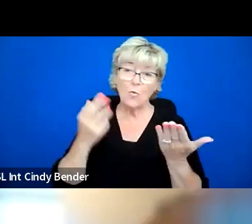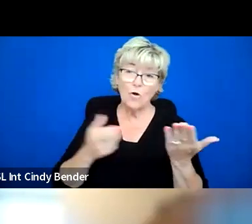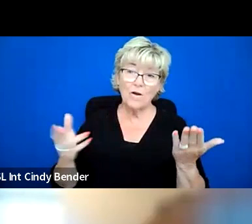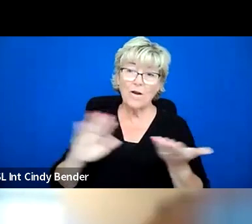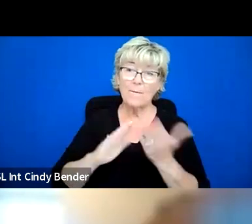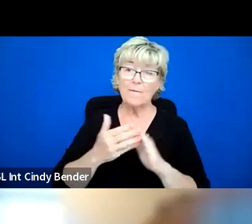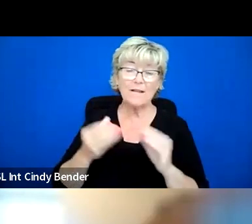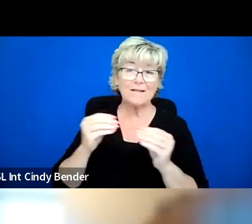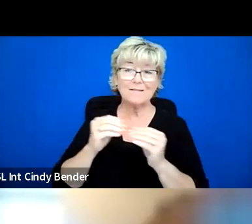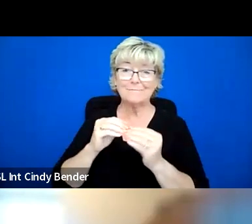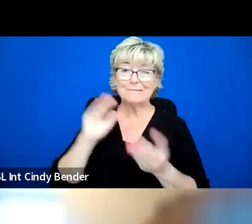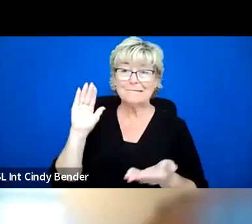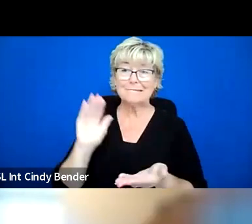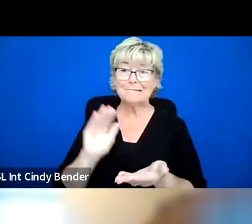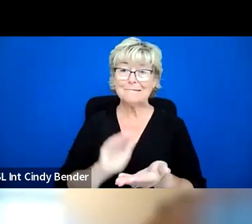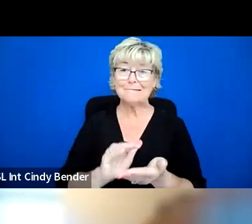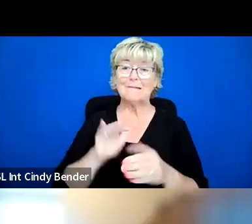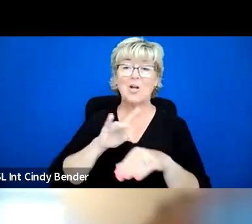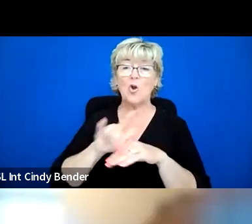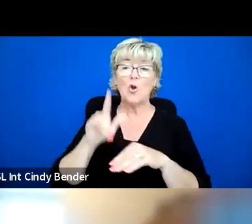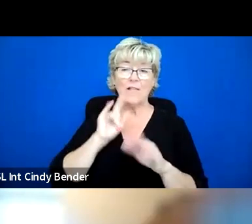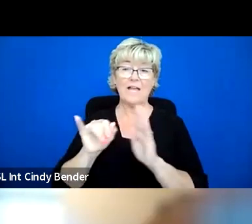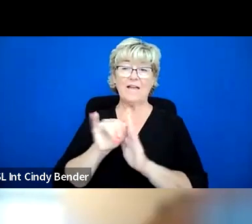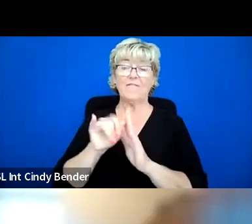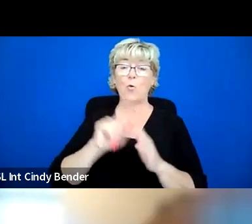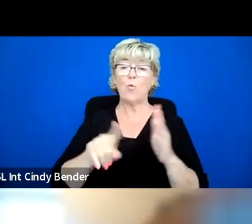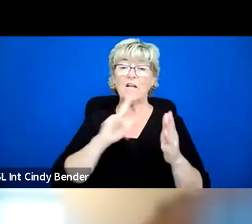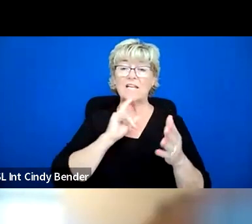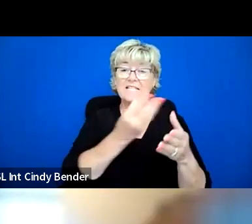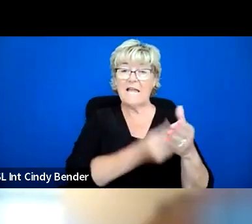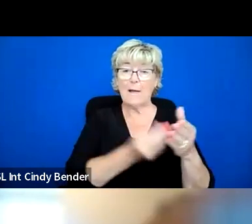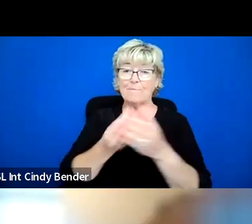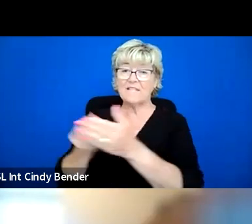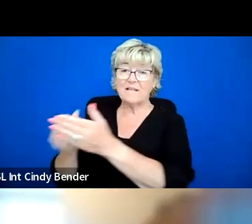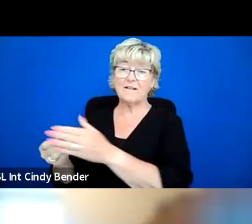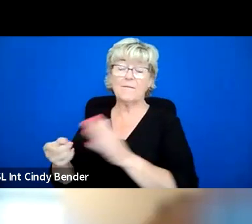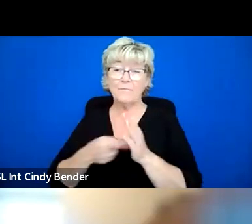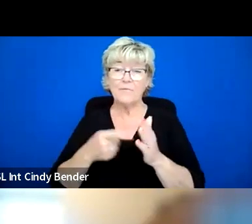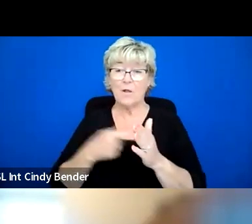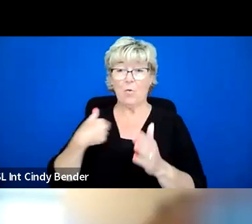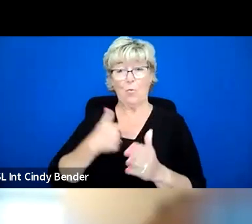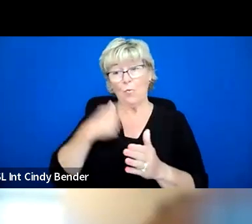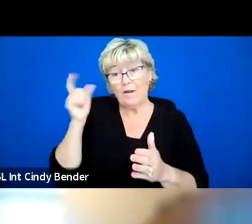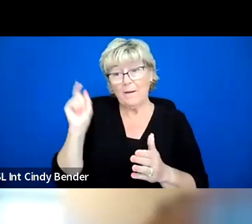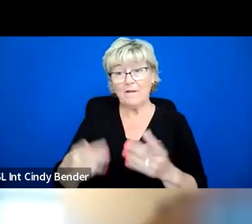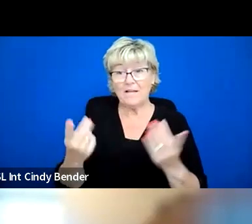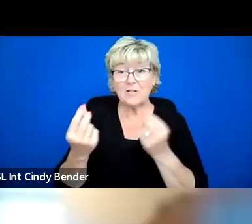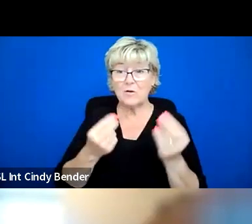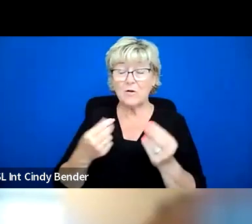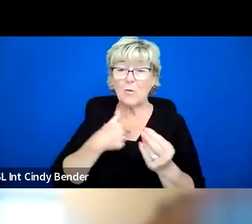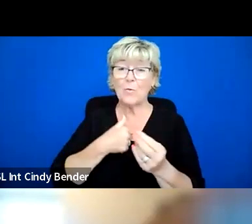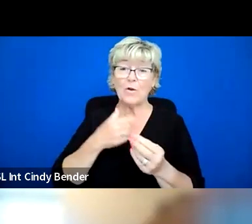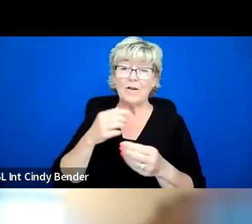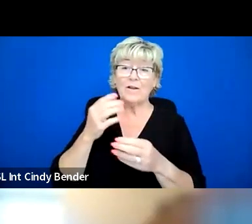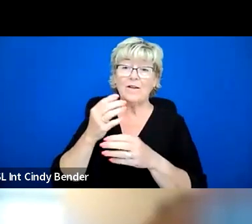more stretched. So I think an early on identification of gaps. Sometimes we have to do it. Sometimes we have to say we're getting a